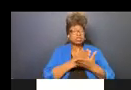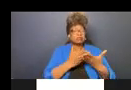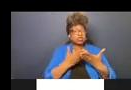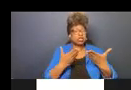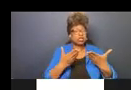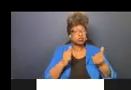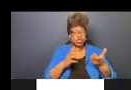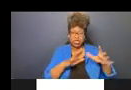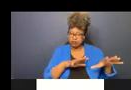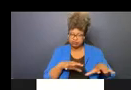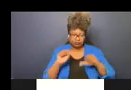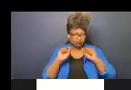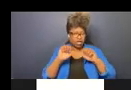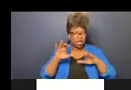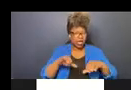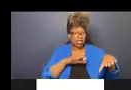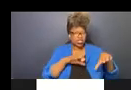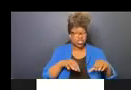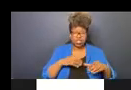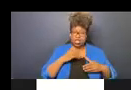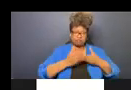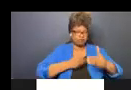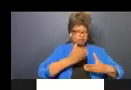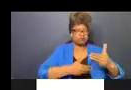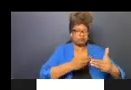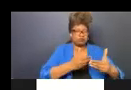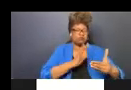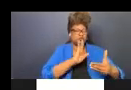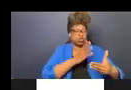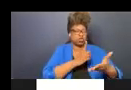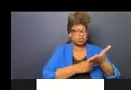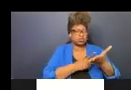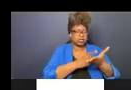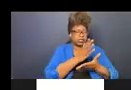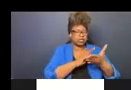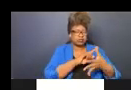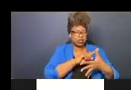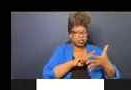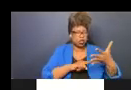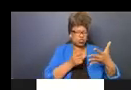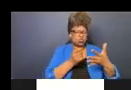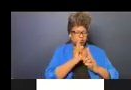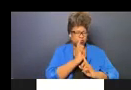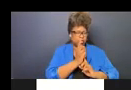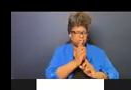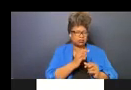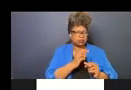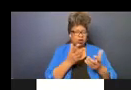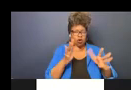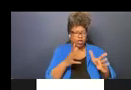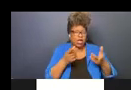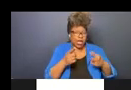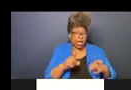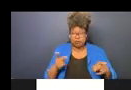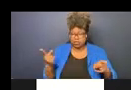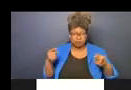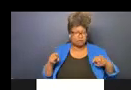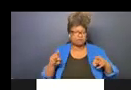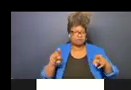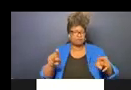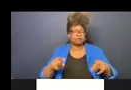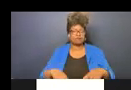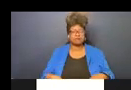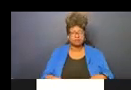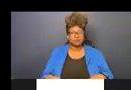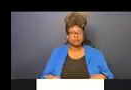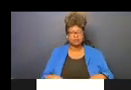with, and we'll talk about some of those in a few minutes. So there's some of those things have been happening in parallel.